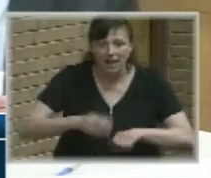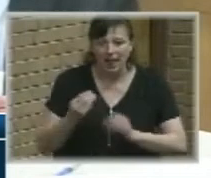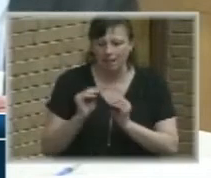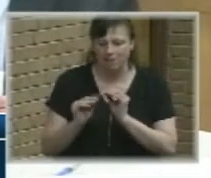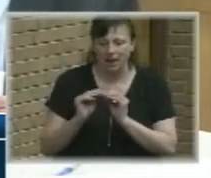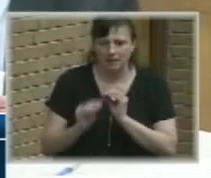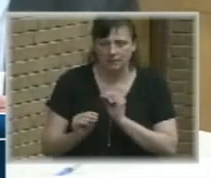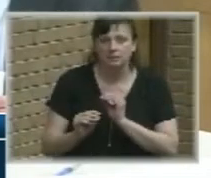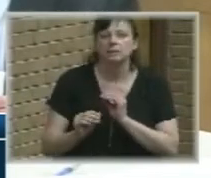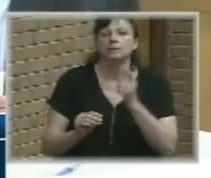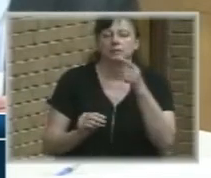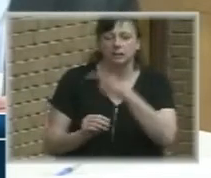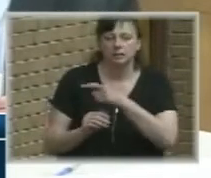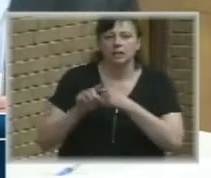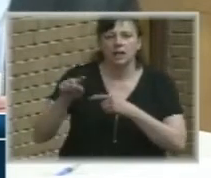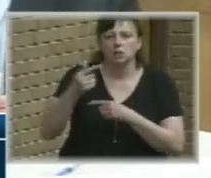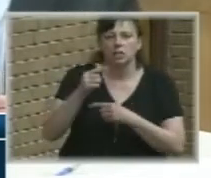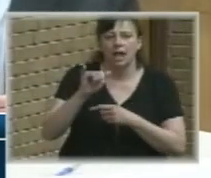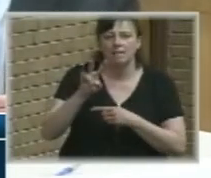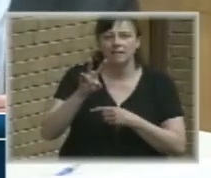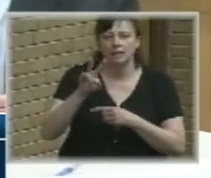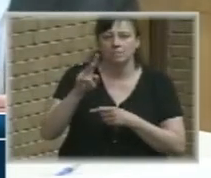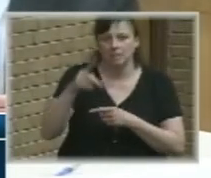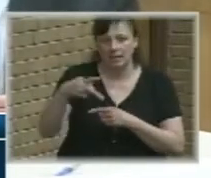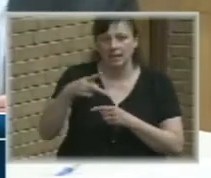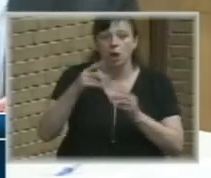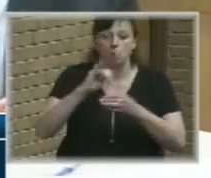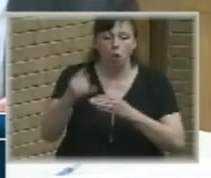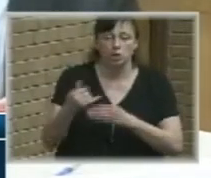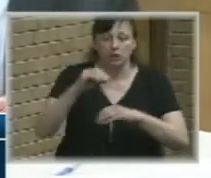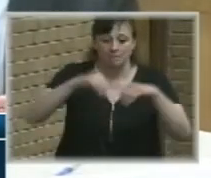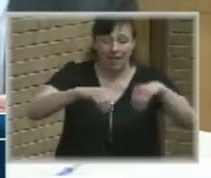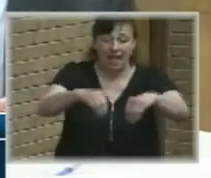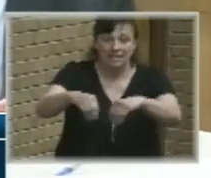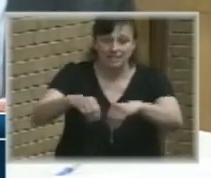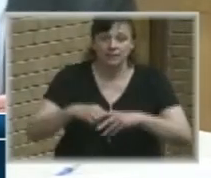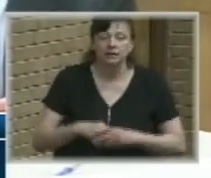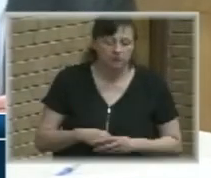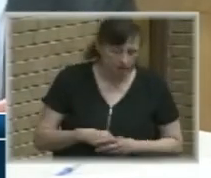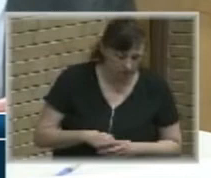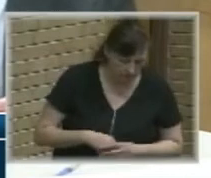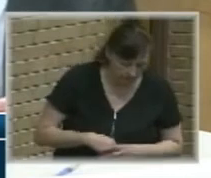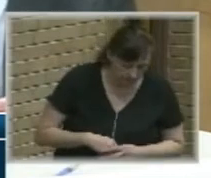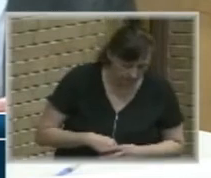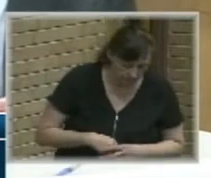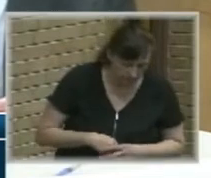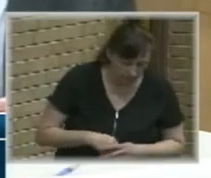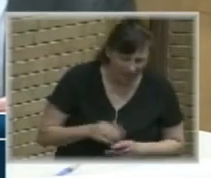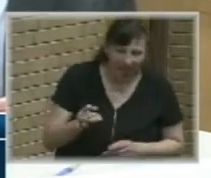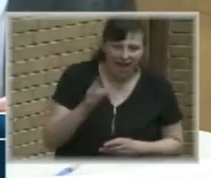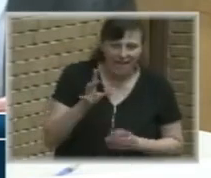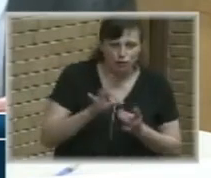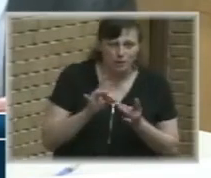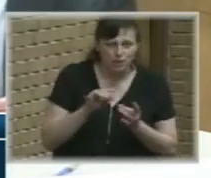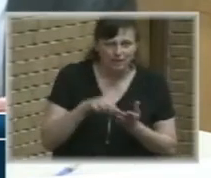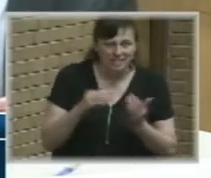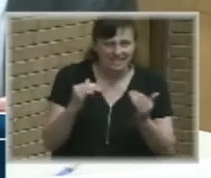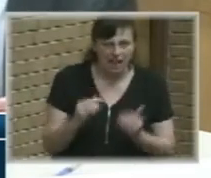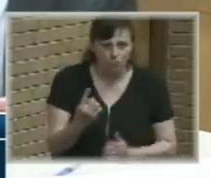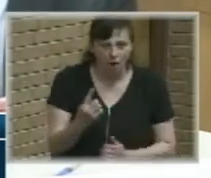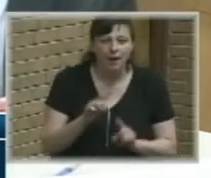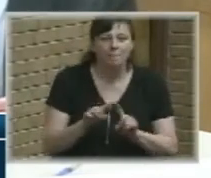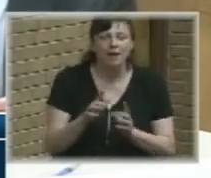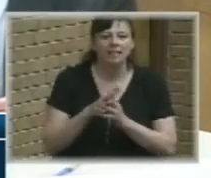Avenue GIGP project plantings. And finally, I hate to mention this one, but to